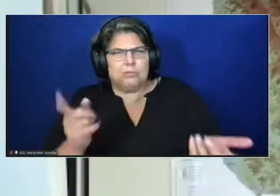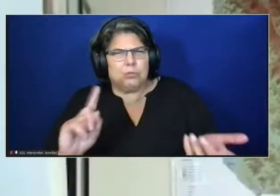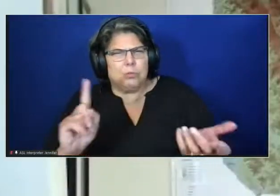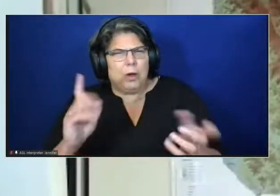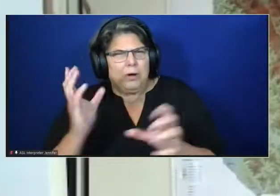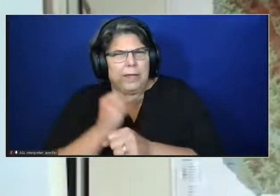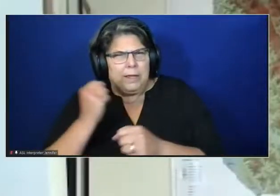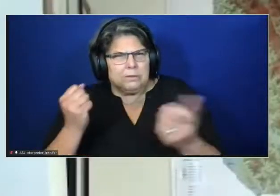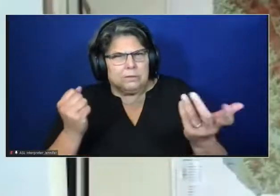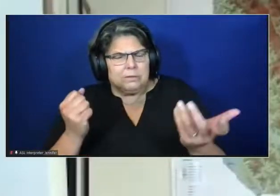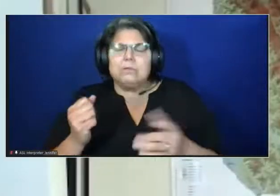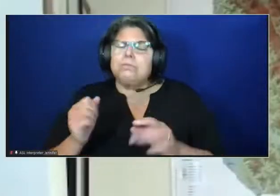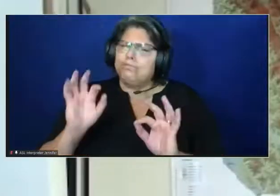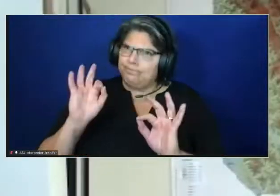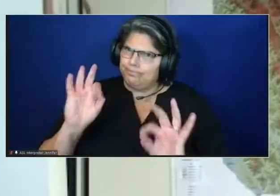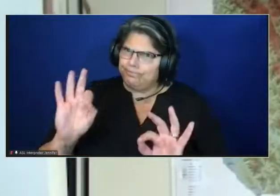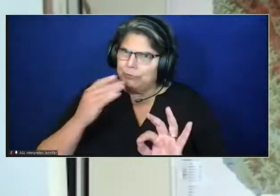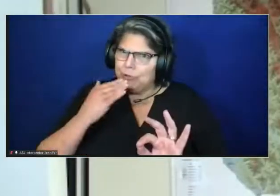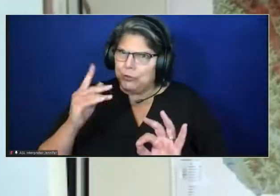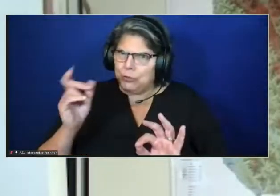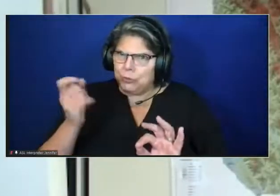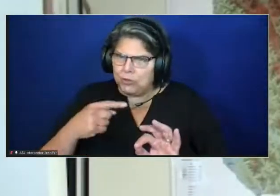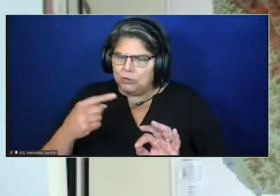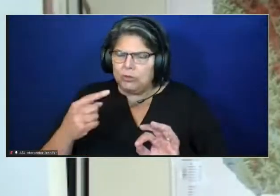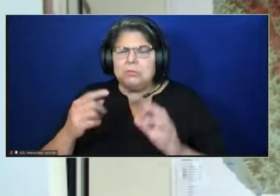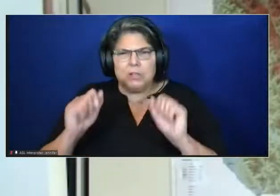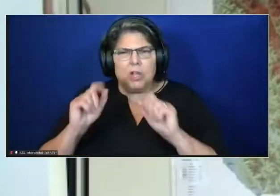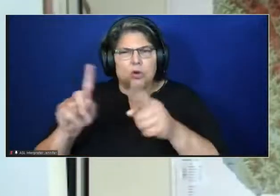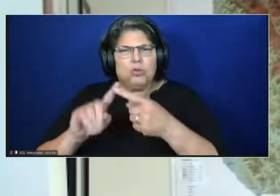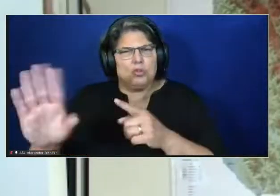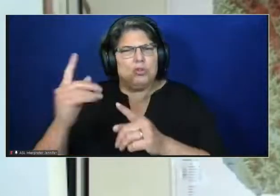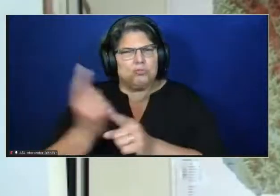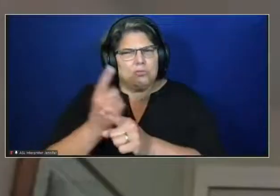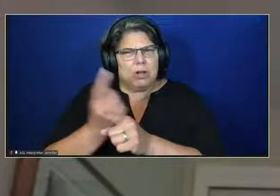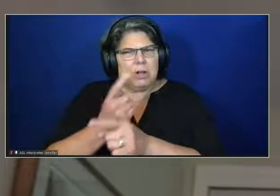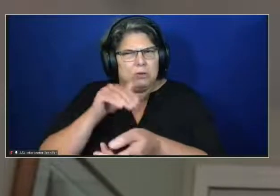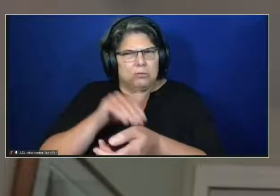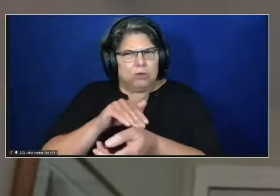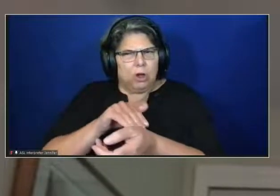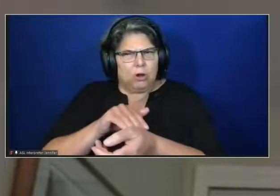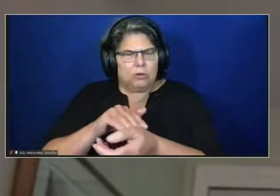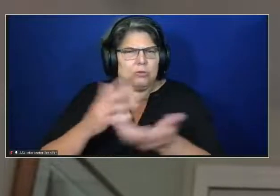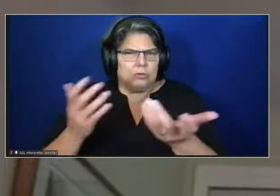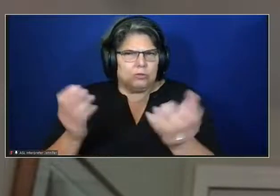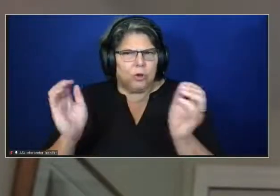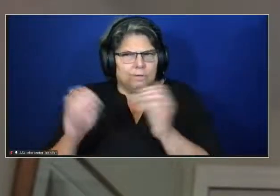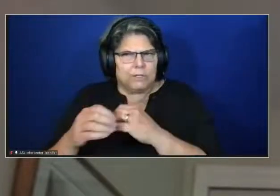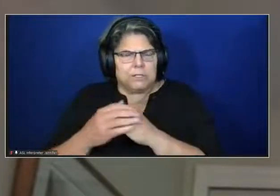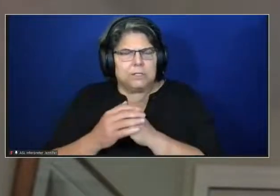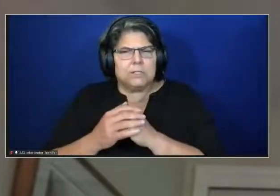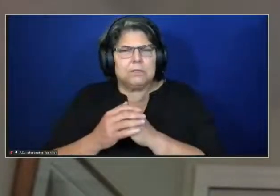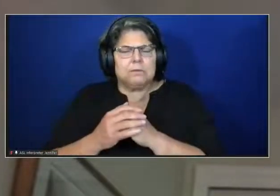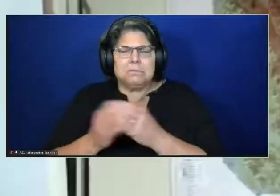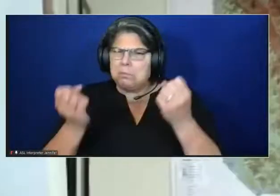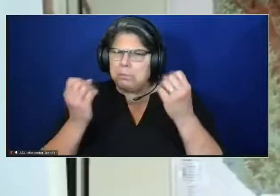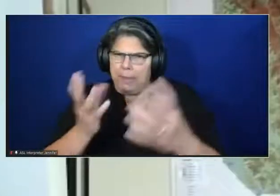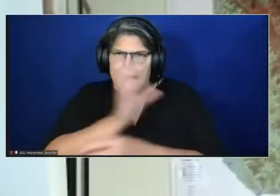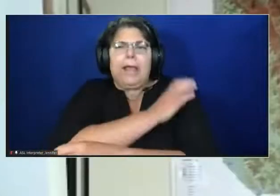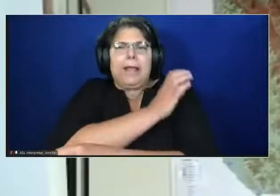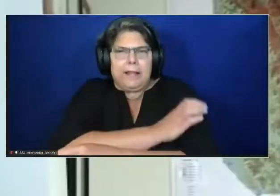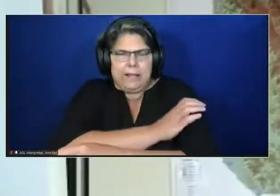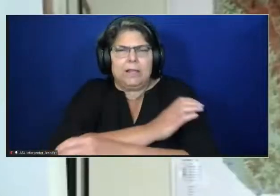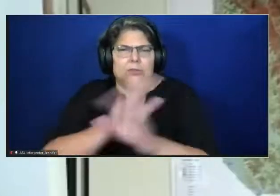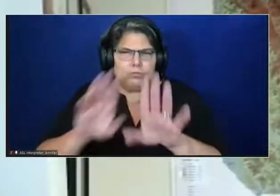good question. So booster doses are available at your primary care provider. And many of the clinics are having